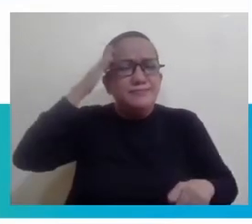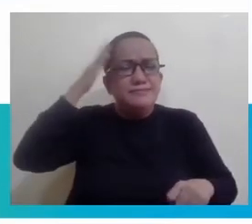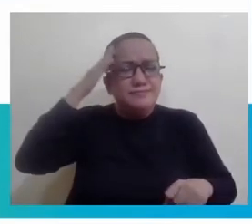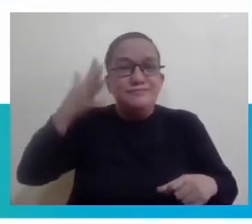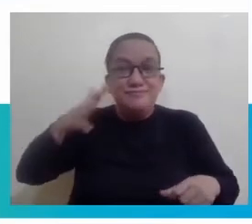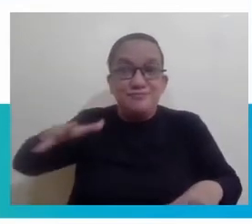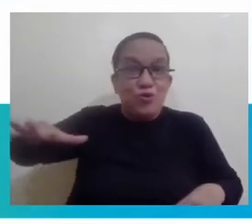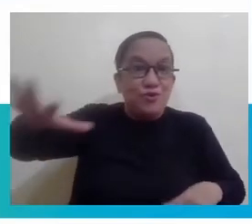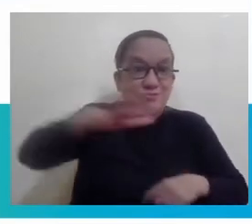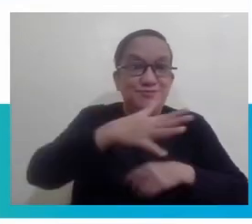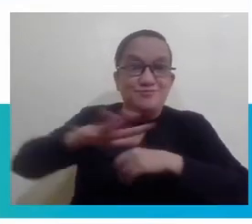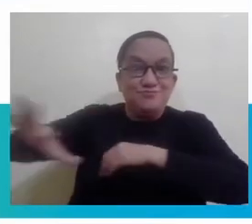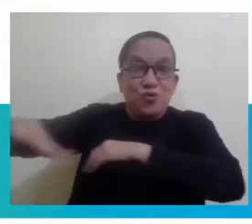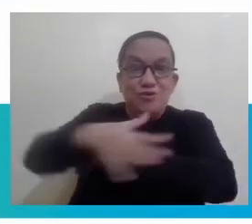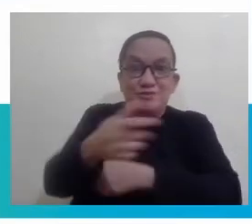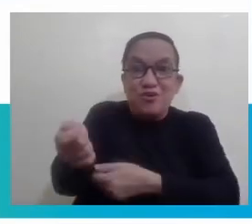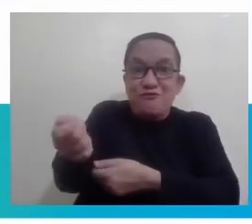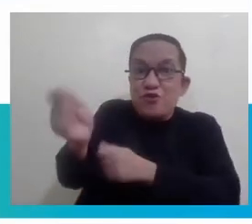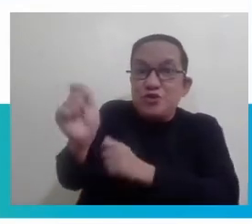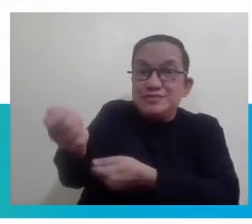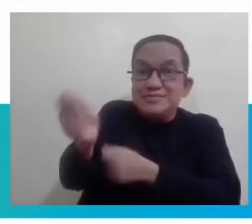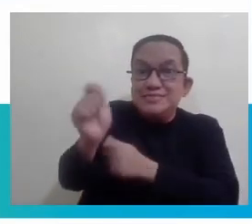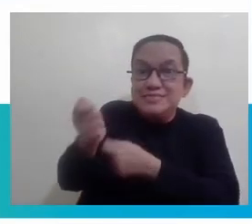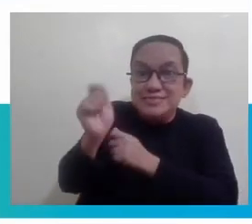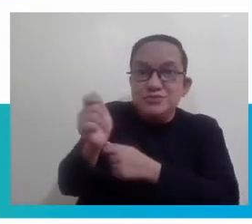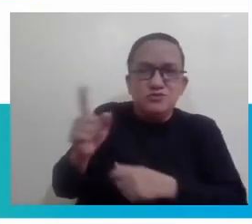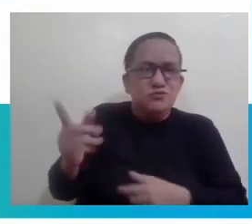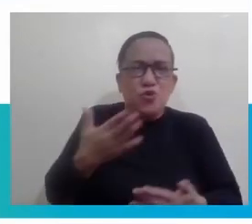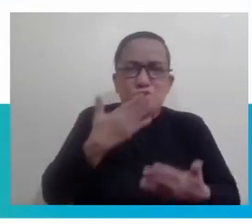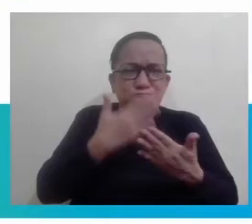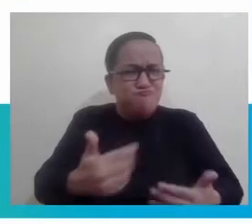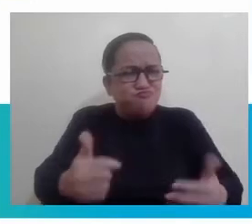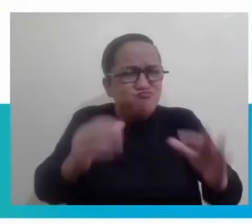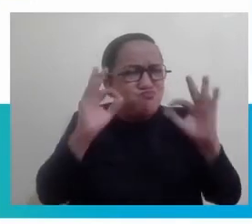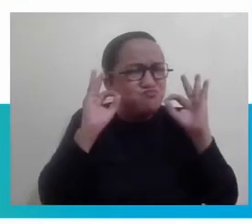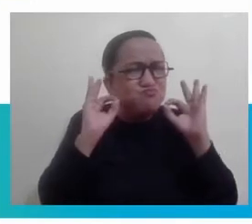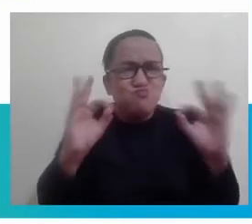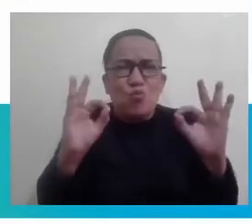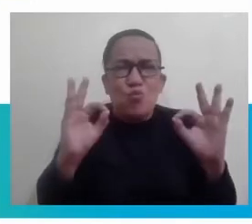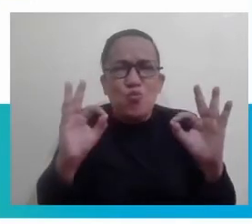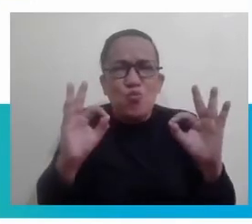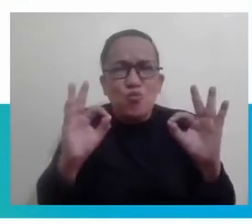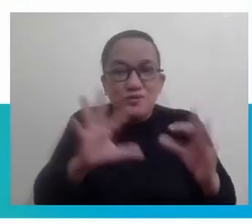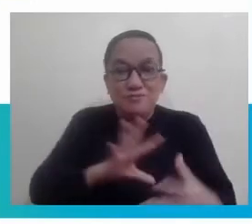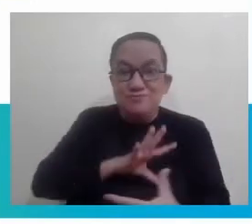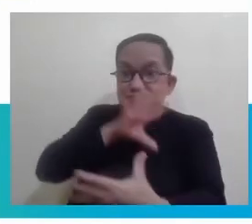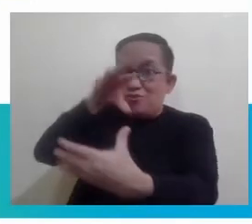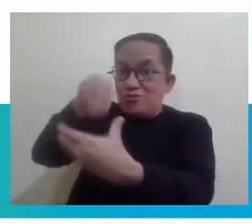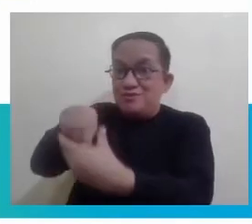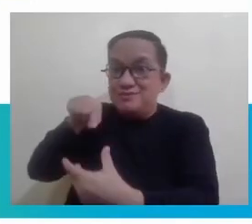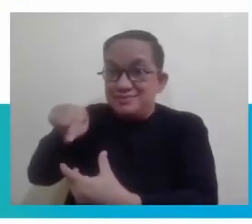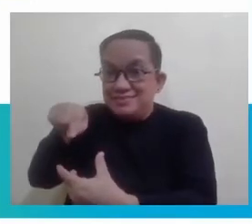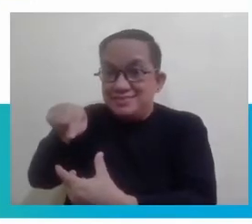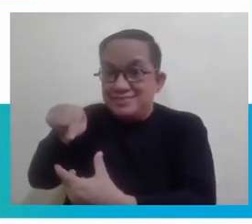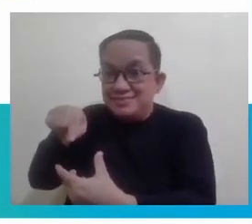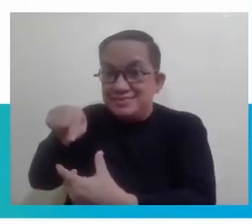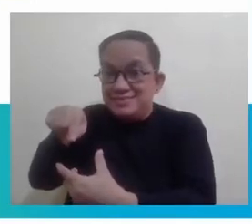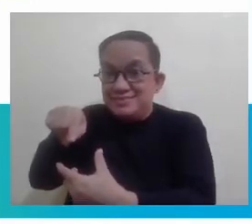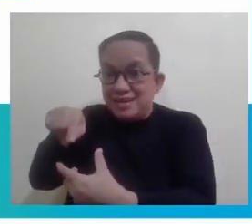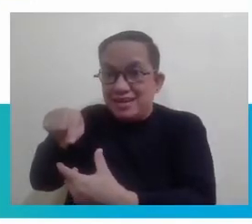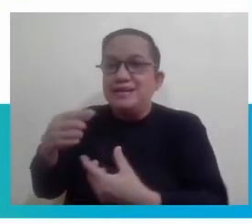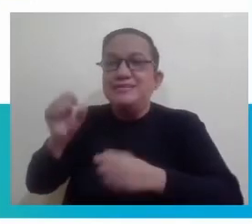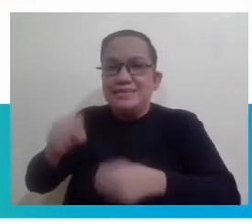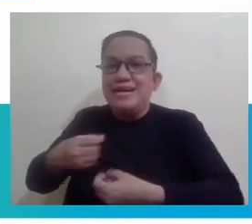the package of foods that we are now giving to abate